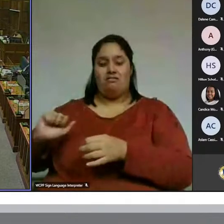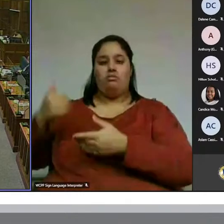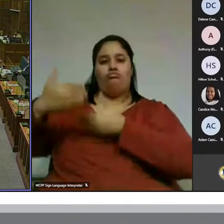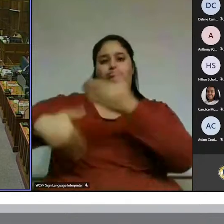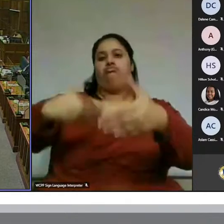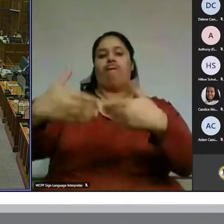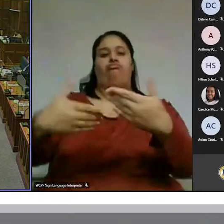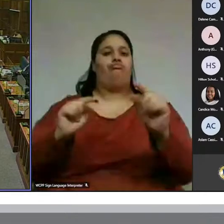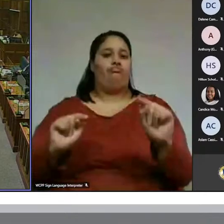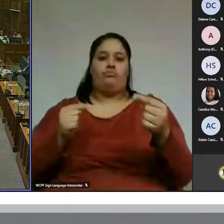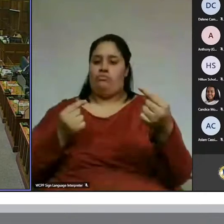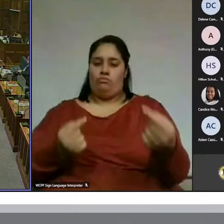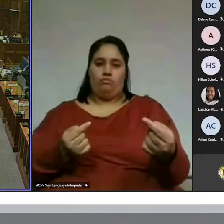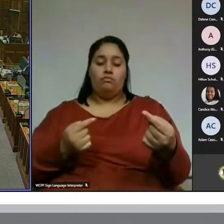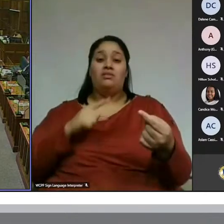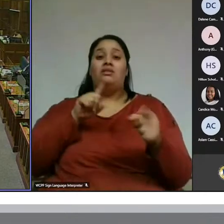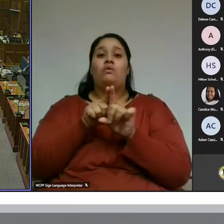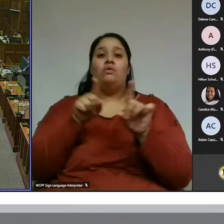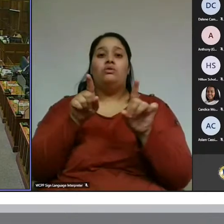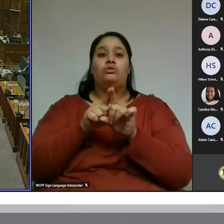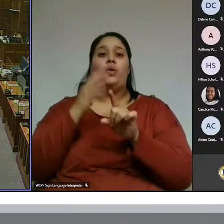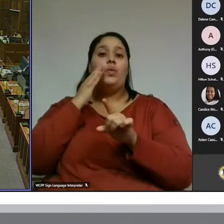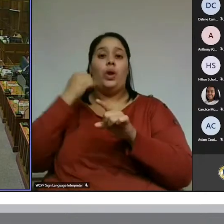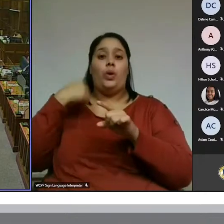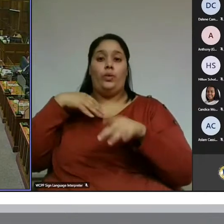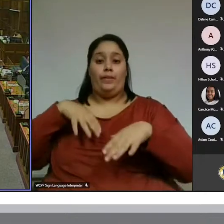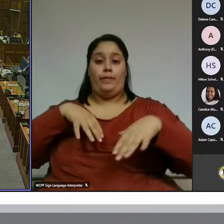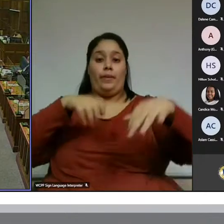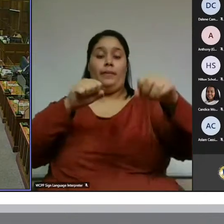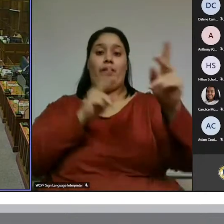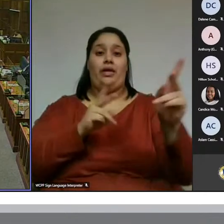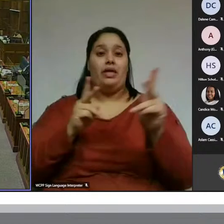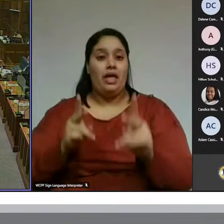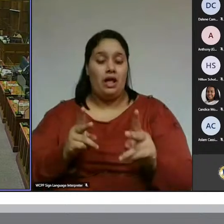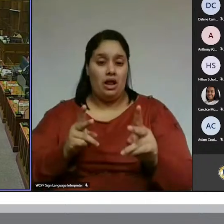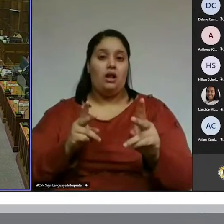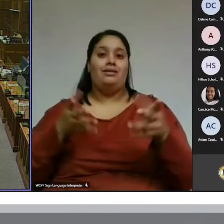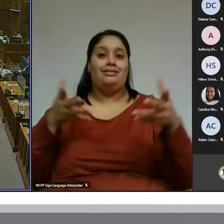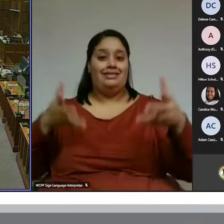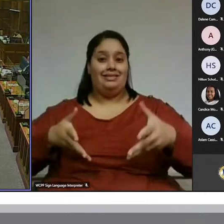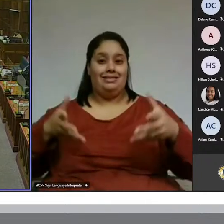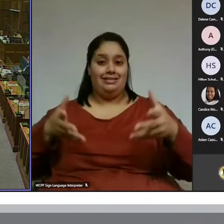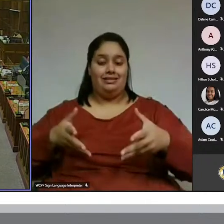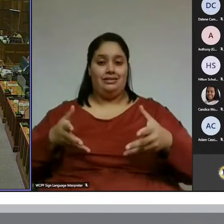but upon the resumption of